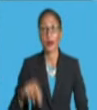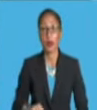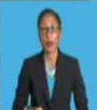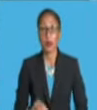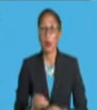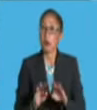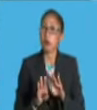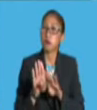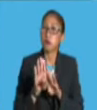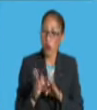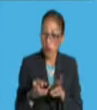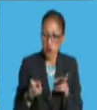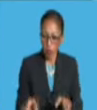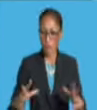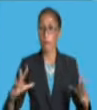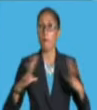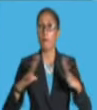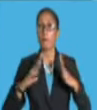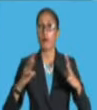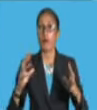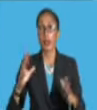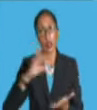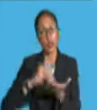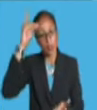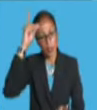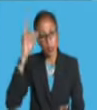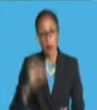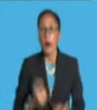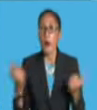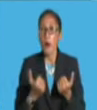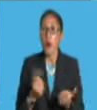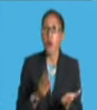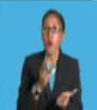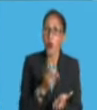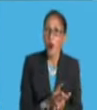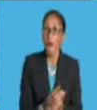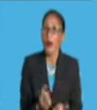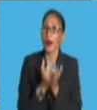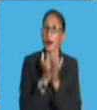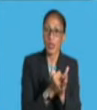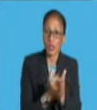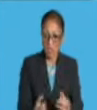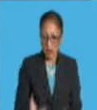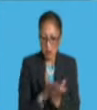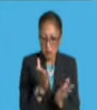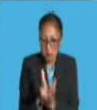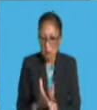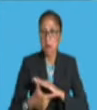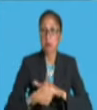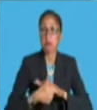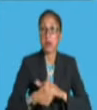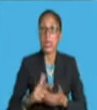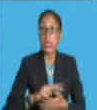to the infrastructure, free education, much improved welfare assistance, equal distribution of lease money to all members of the